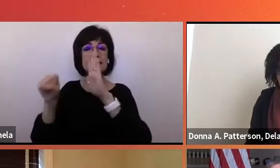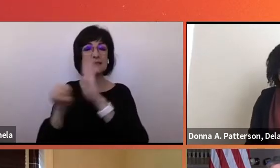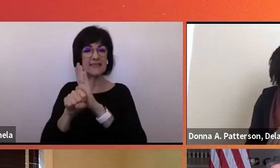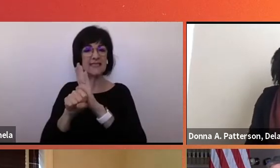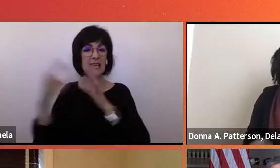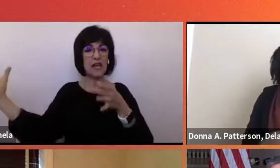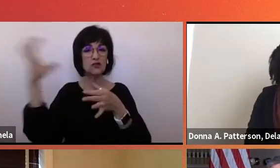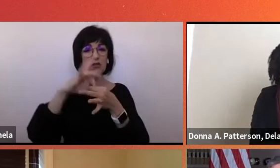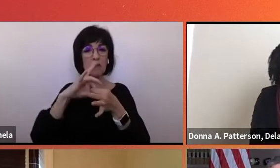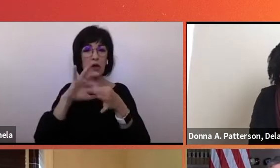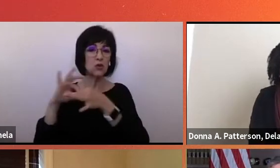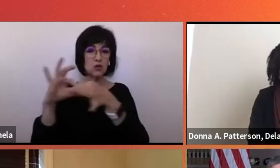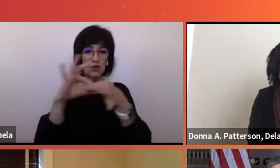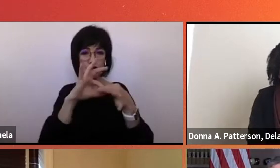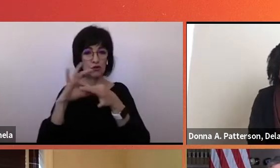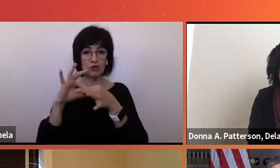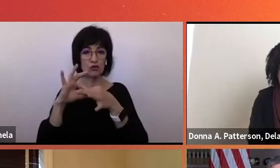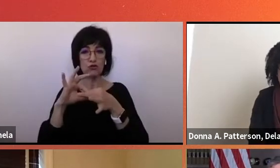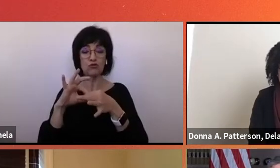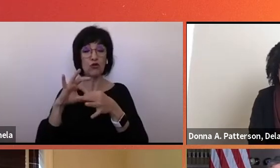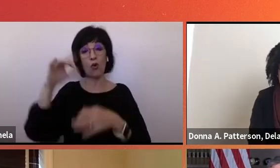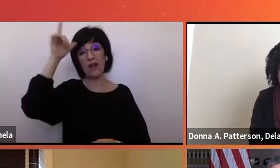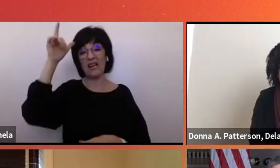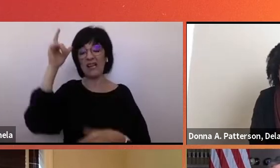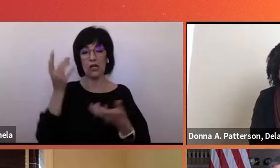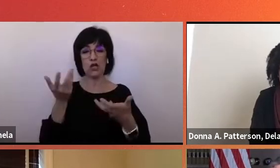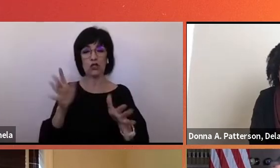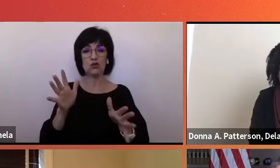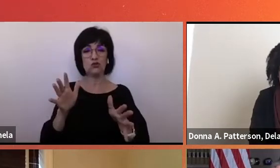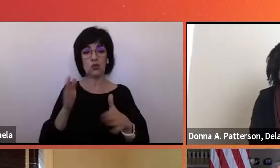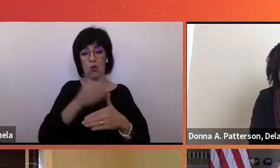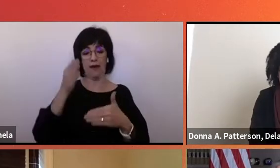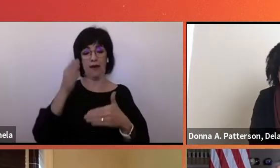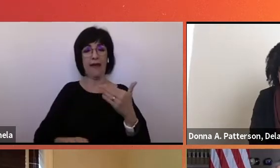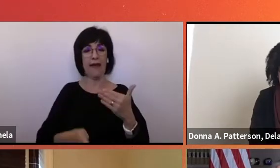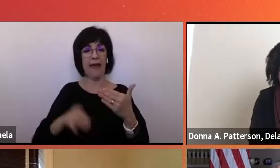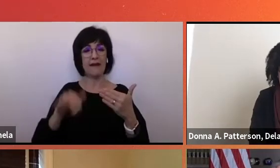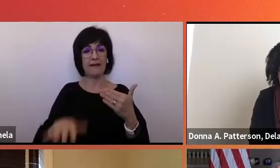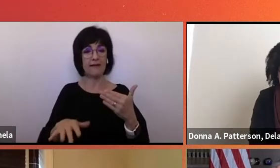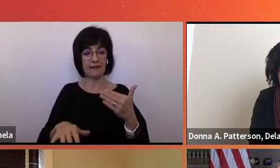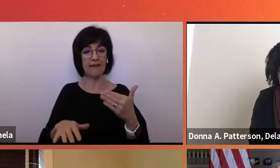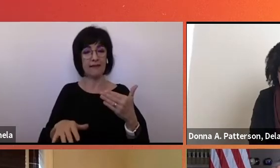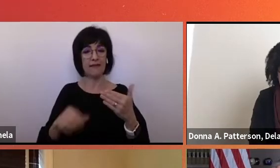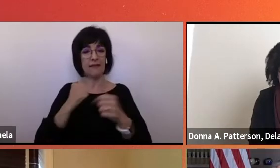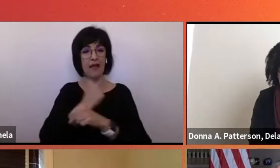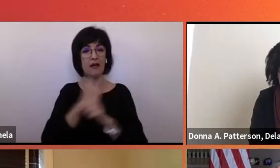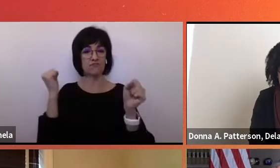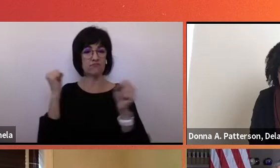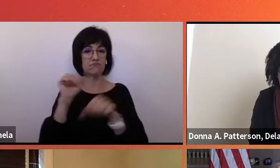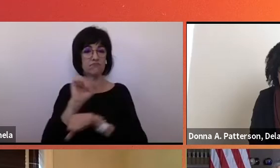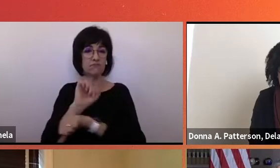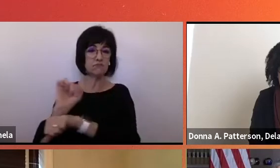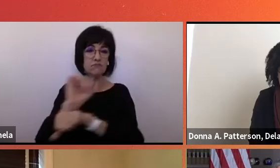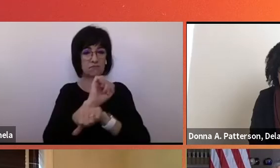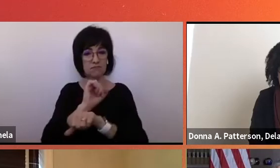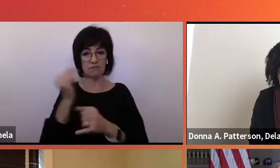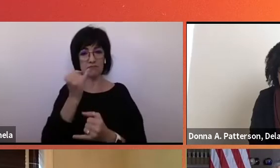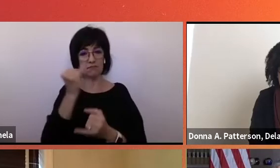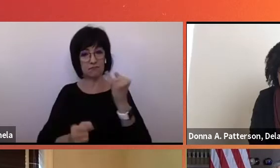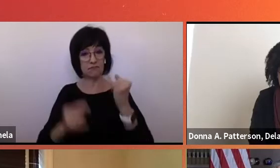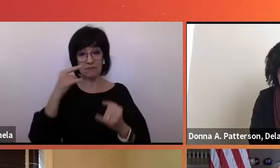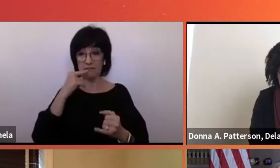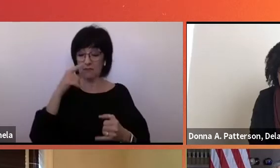he wouldn't end slavery. But this was kind of the final threat to Jefferson Davis to say, hey, if you don't come back in the